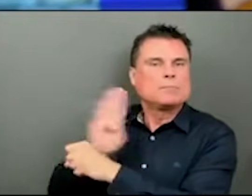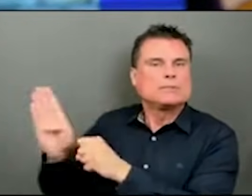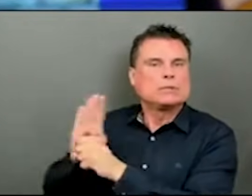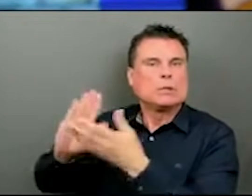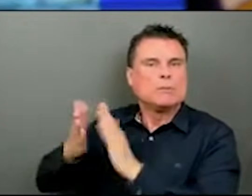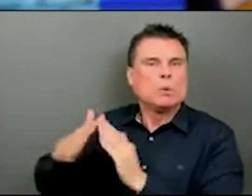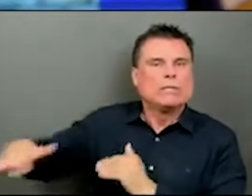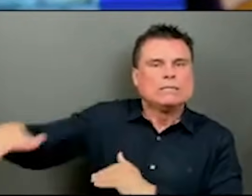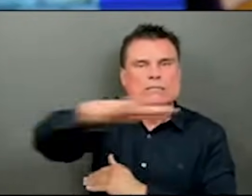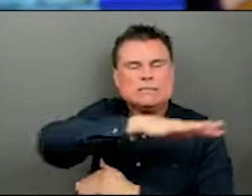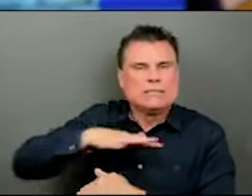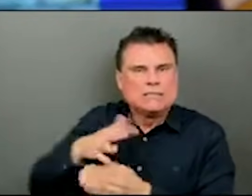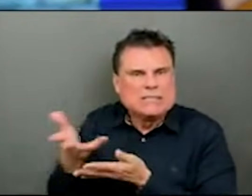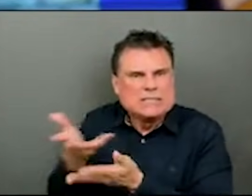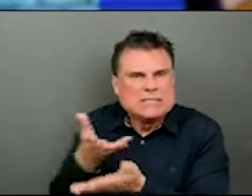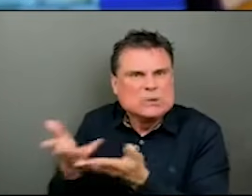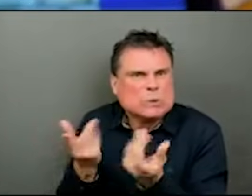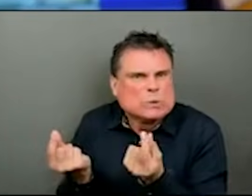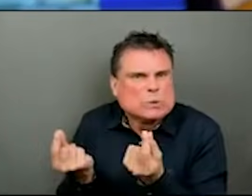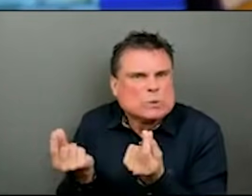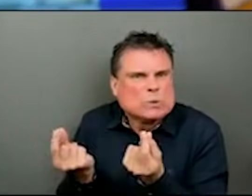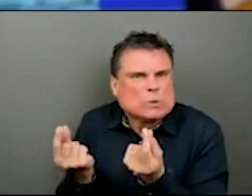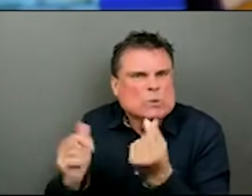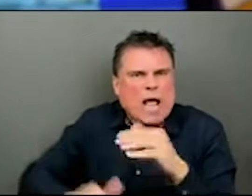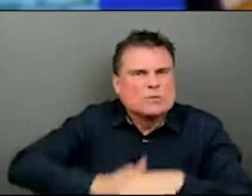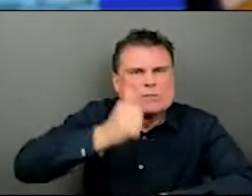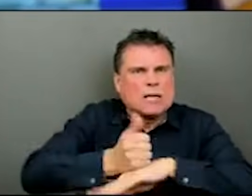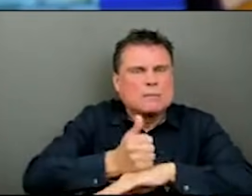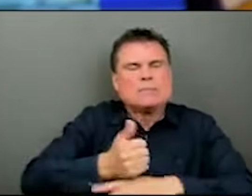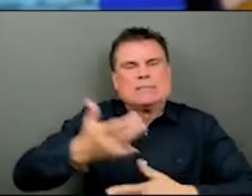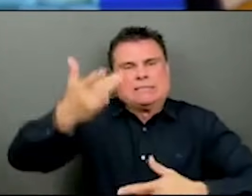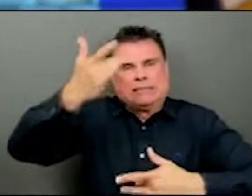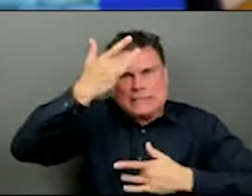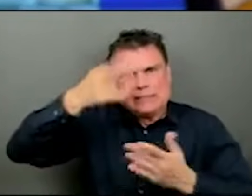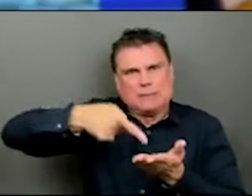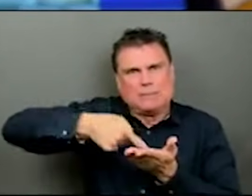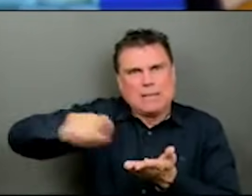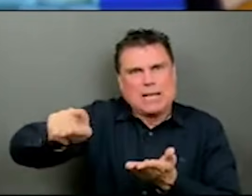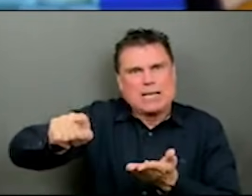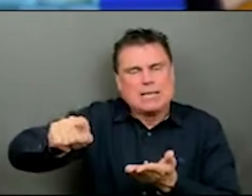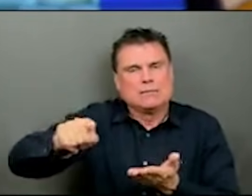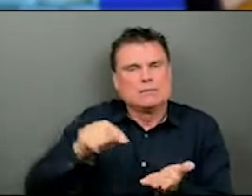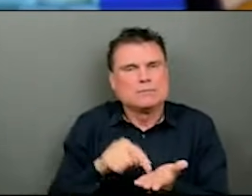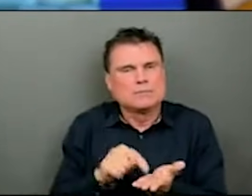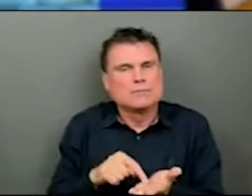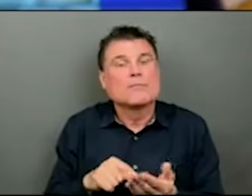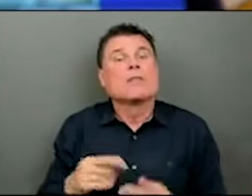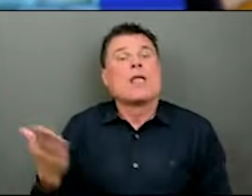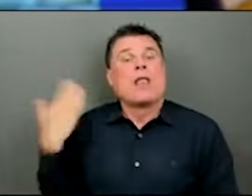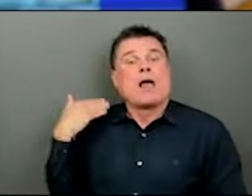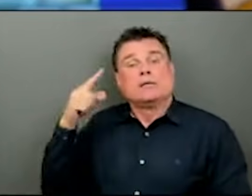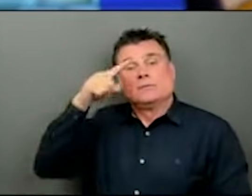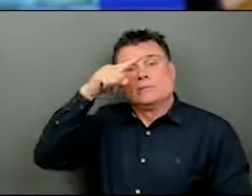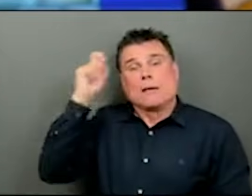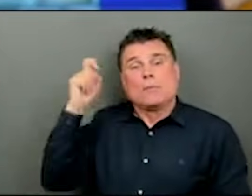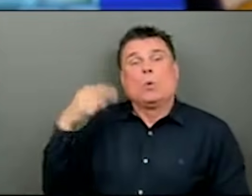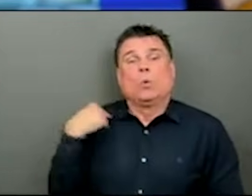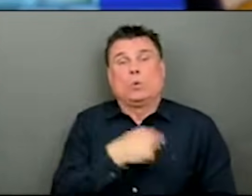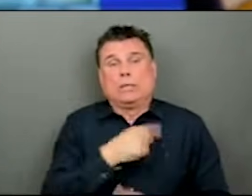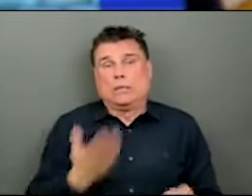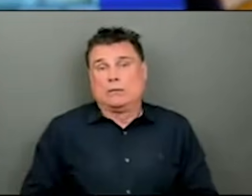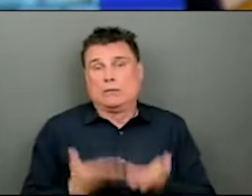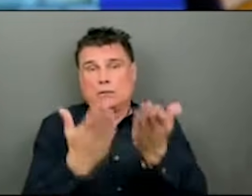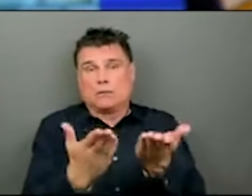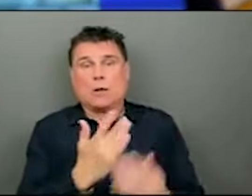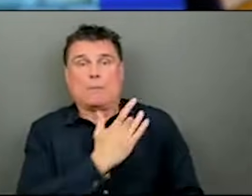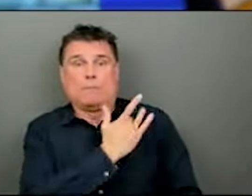and how she's mobilizing staff. I know that work was done through the summer to bring forward a provincial plan, and we're taking